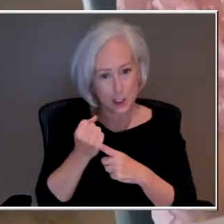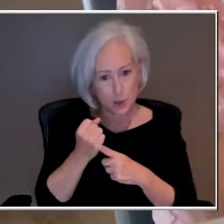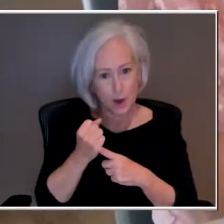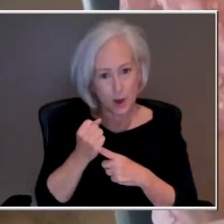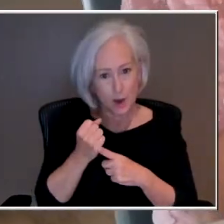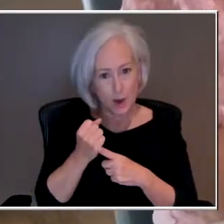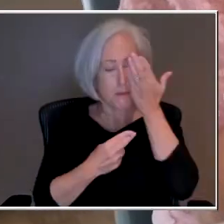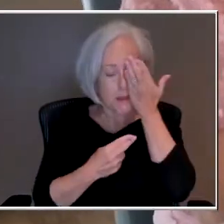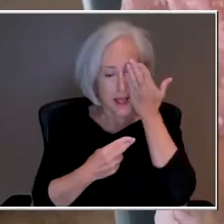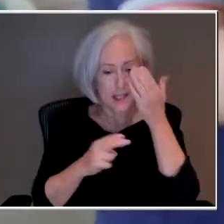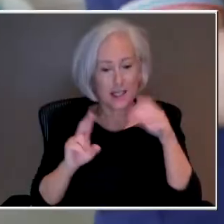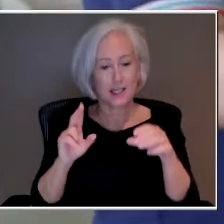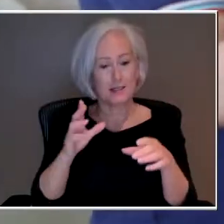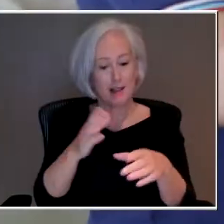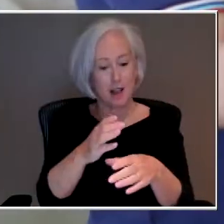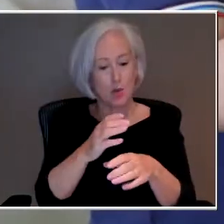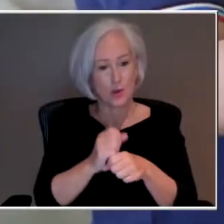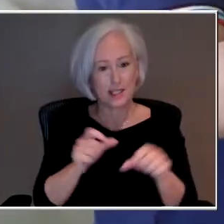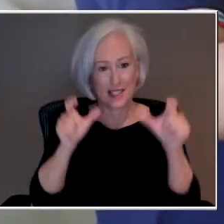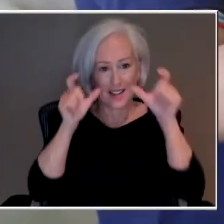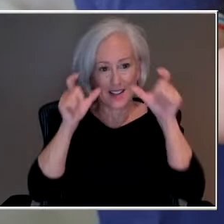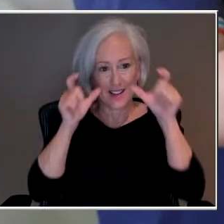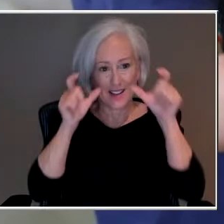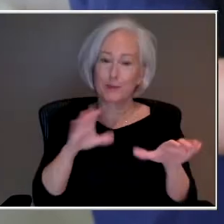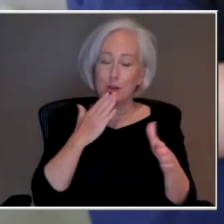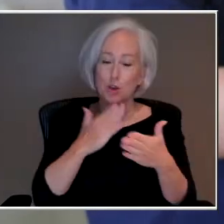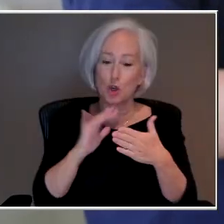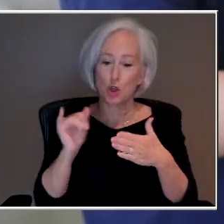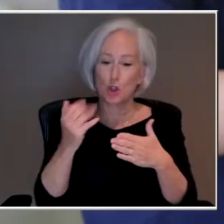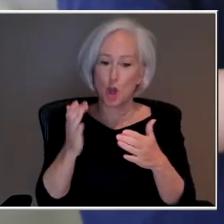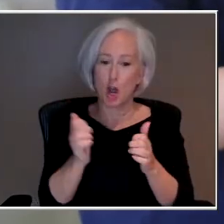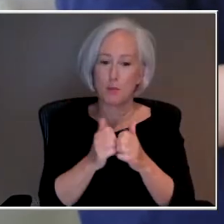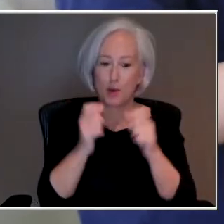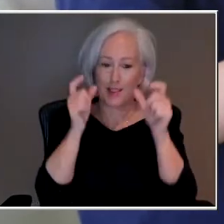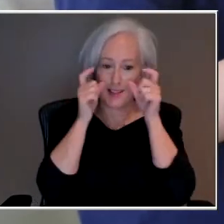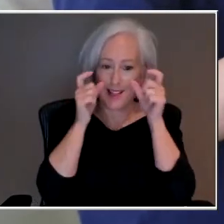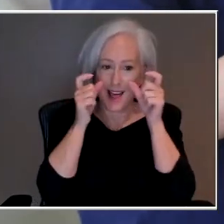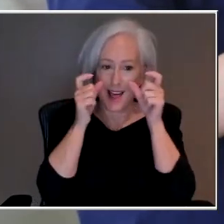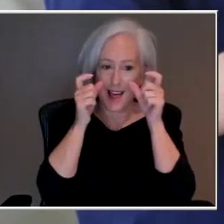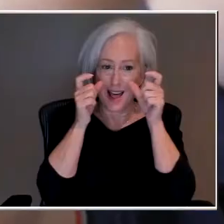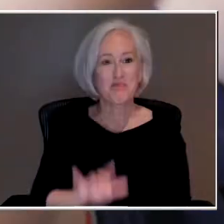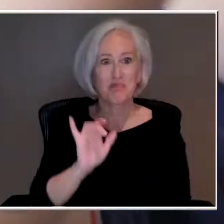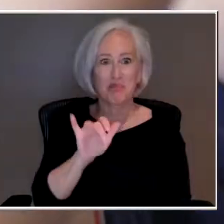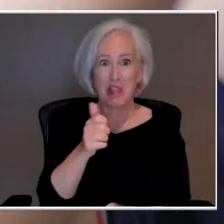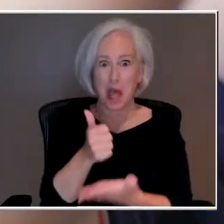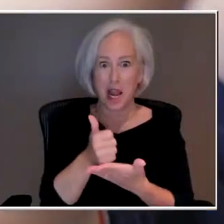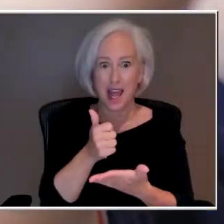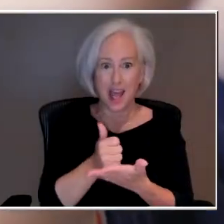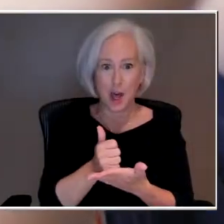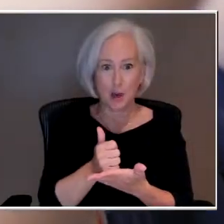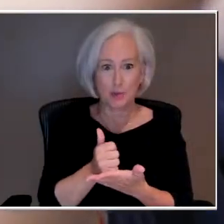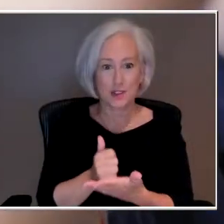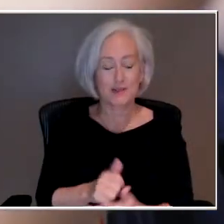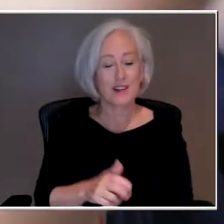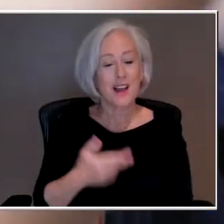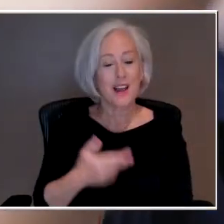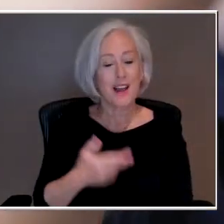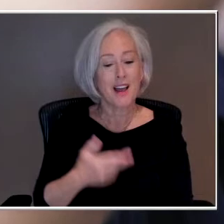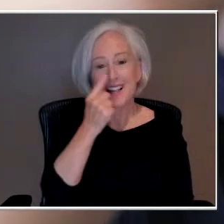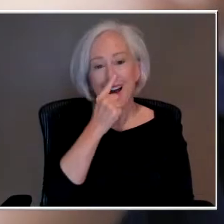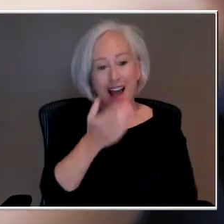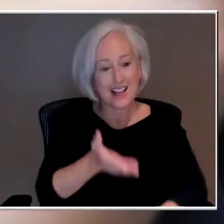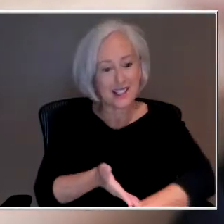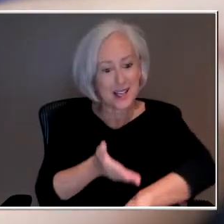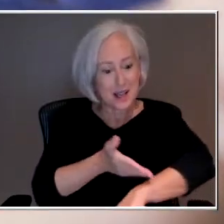well, which is a big help. With each checkup, Hank's eyes are improving, and the hope is by the time Hank is